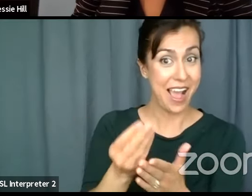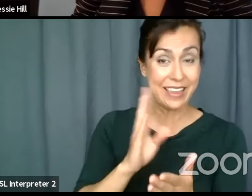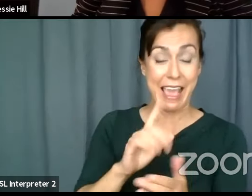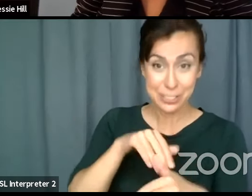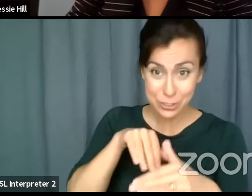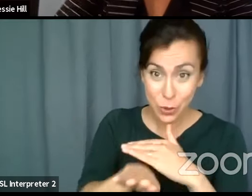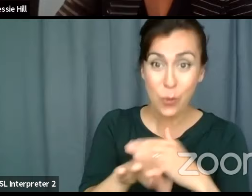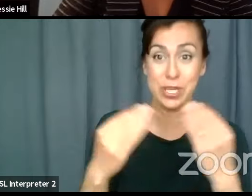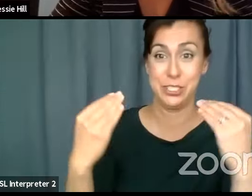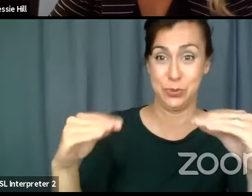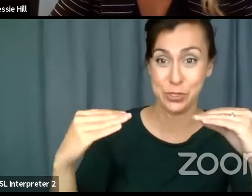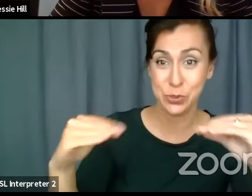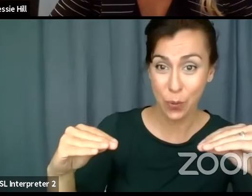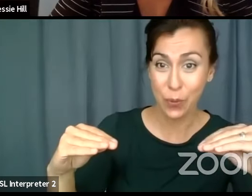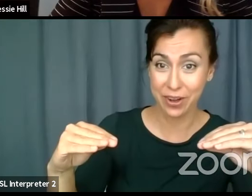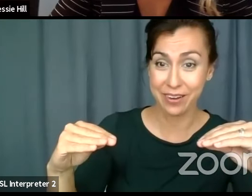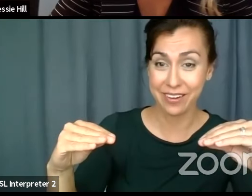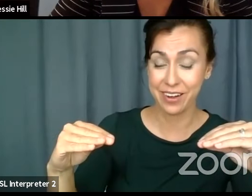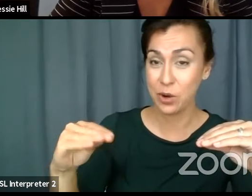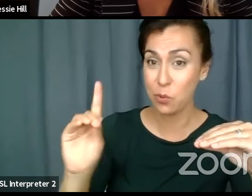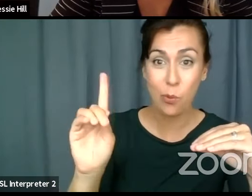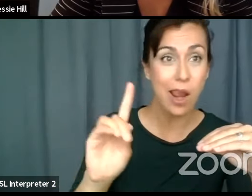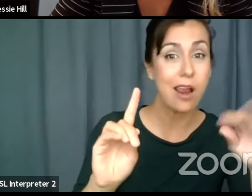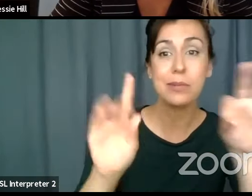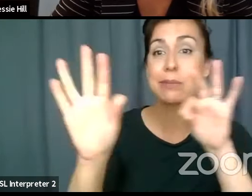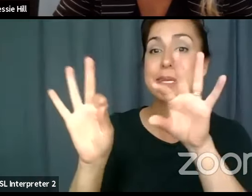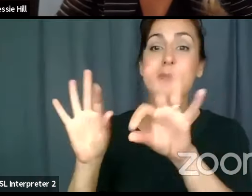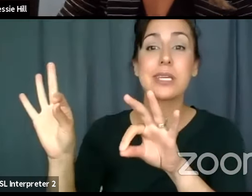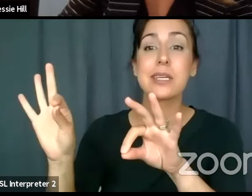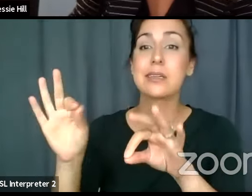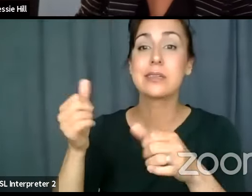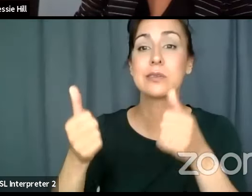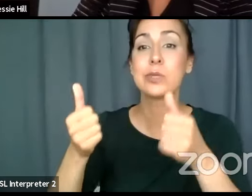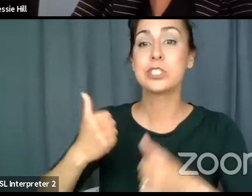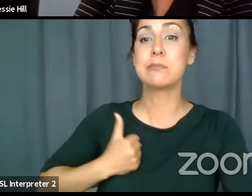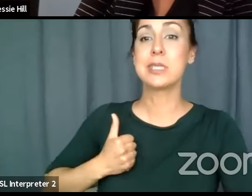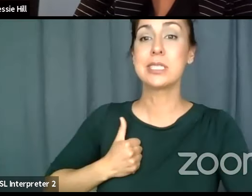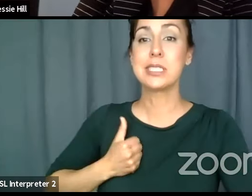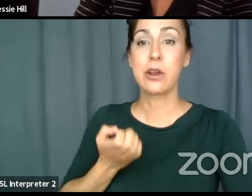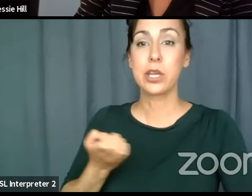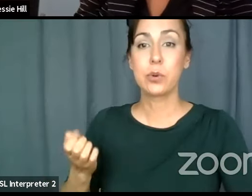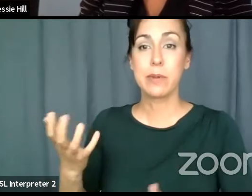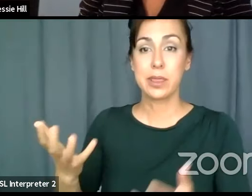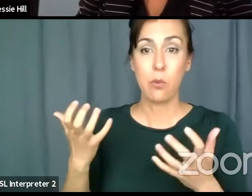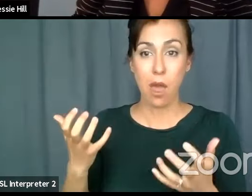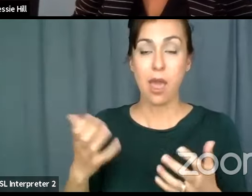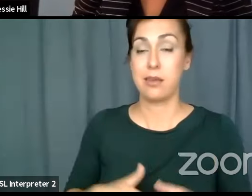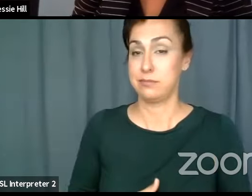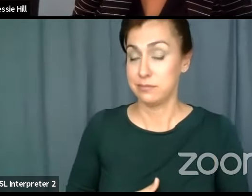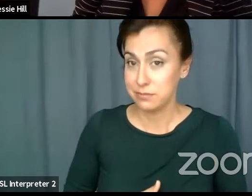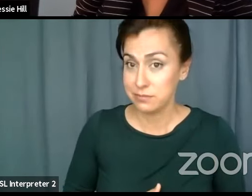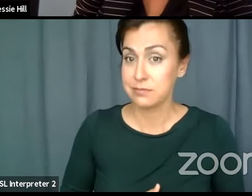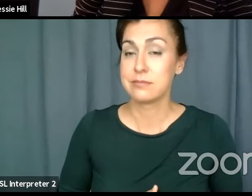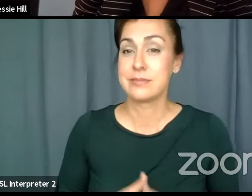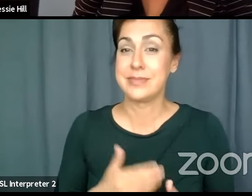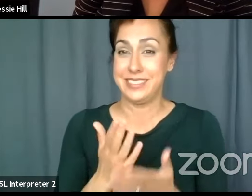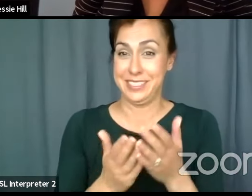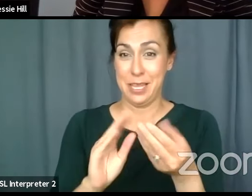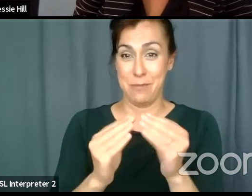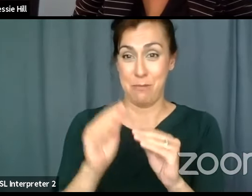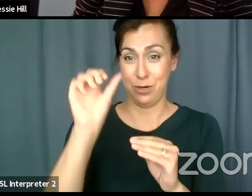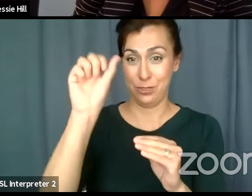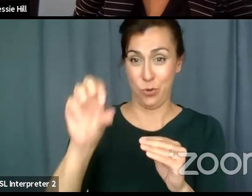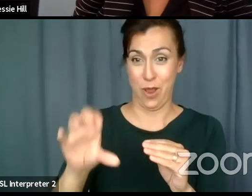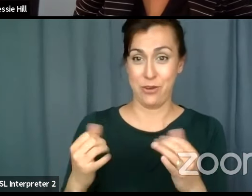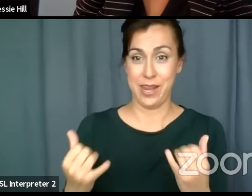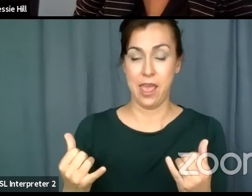physically shopping at a location where the equipment is stored, the military equipment is stored. Some statistics, and I got to give a shout out to